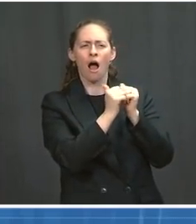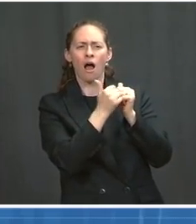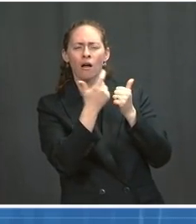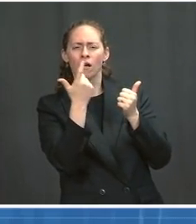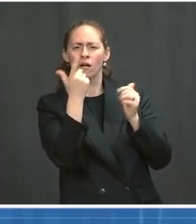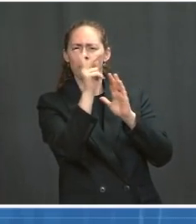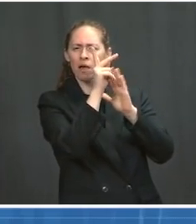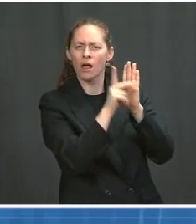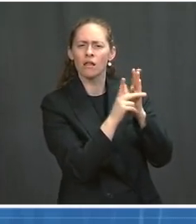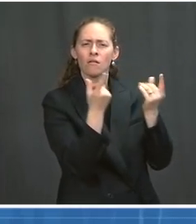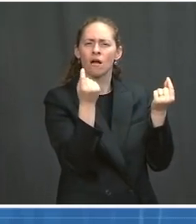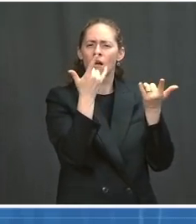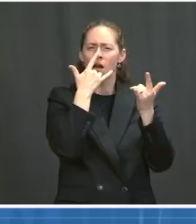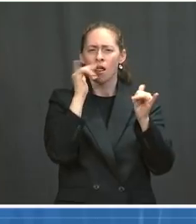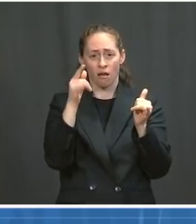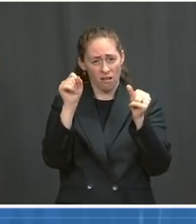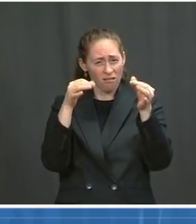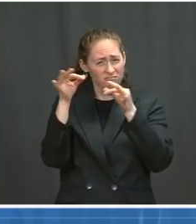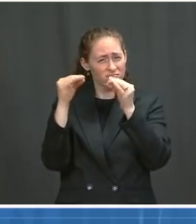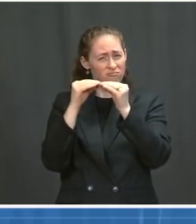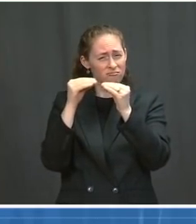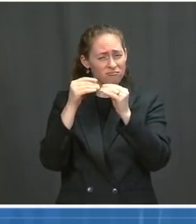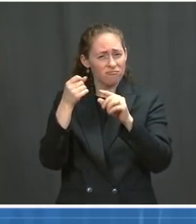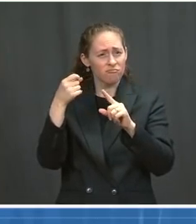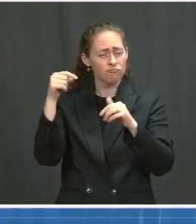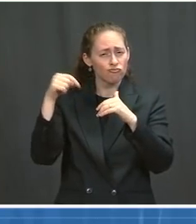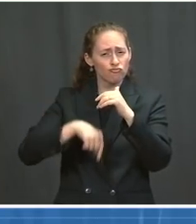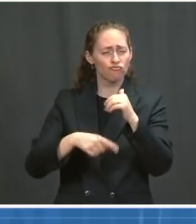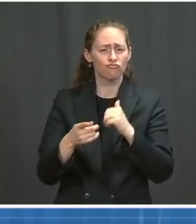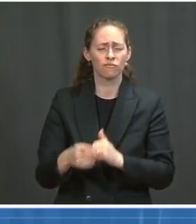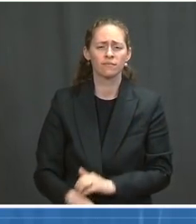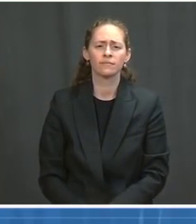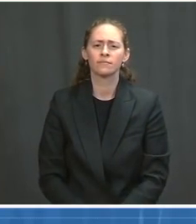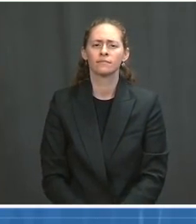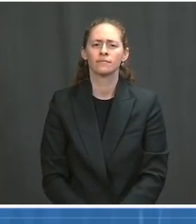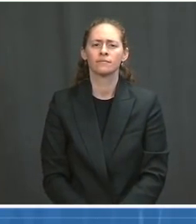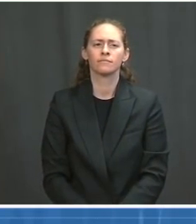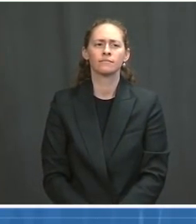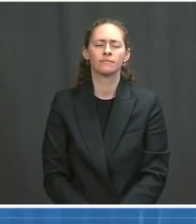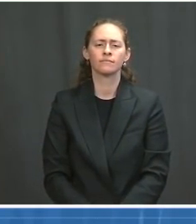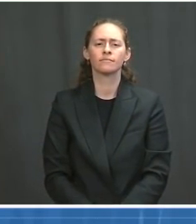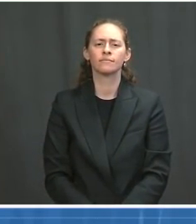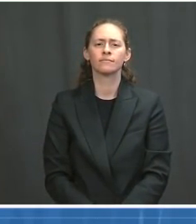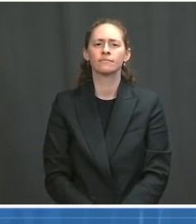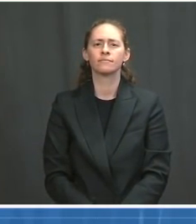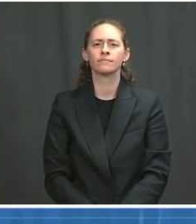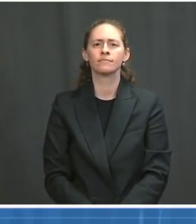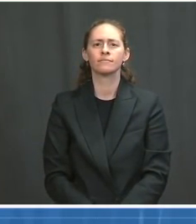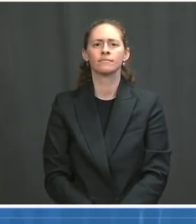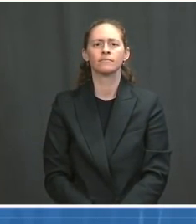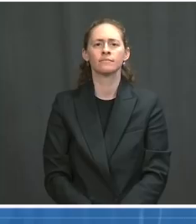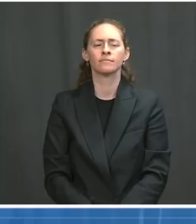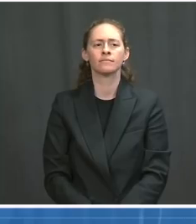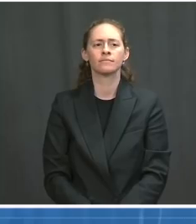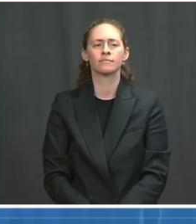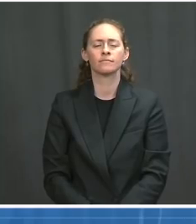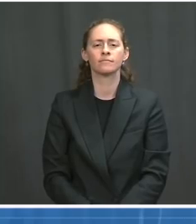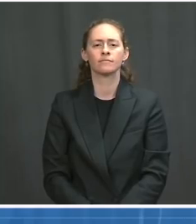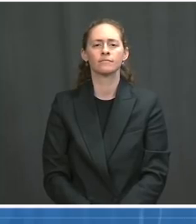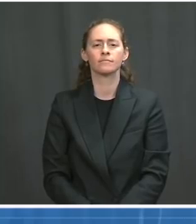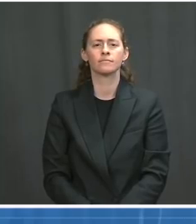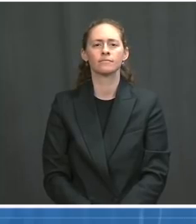health? So, Zeke, at the moment, there are no